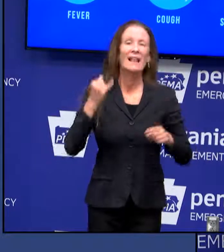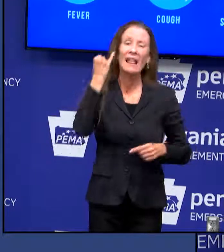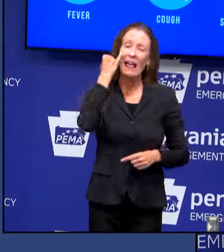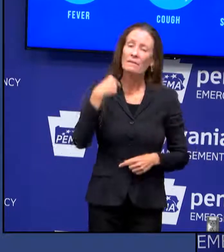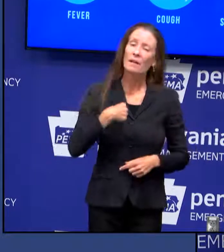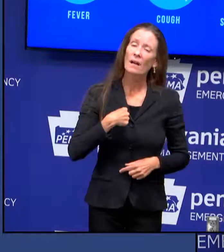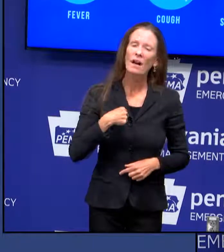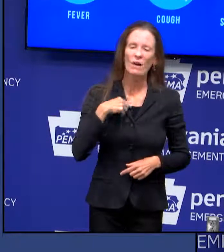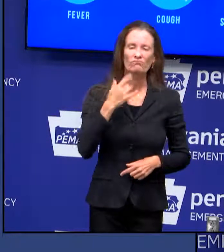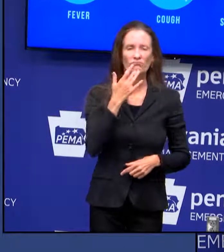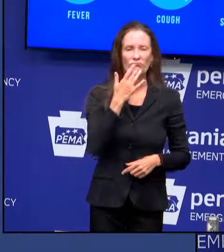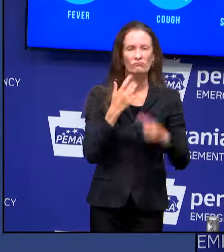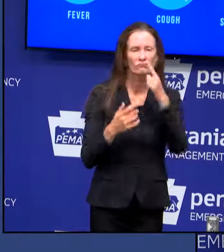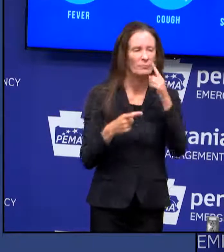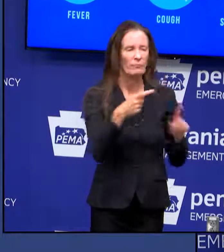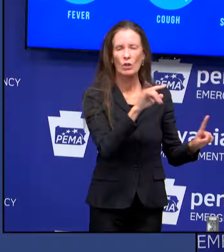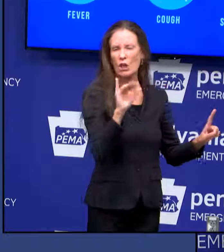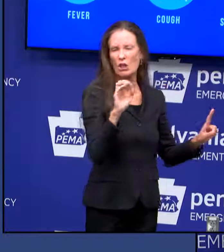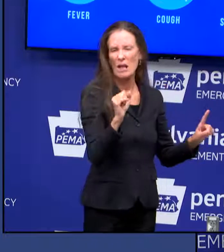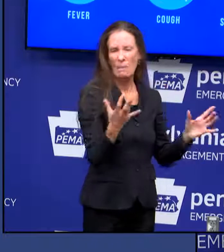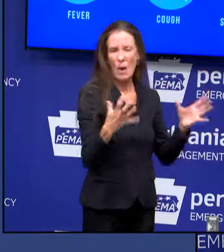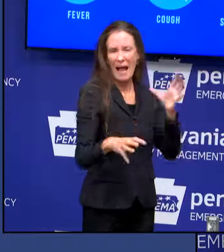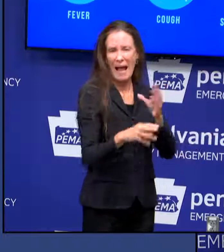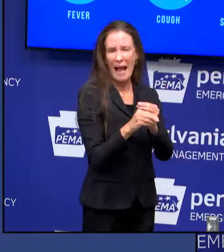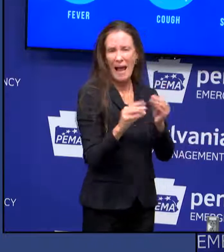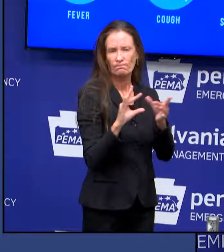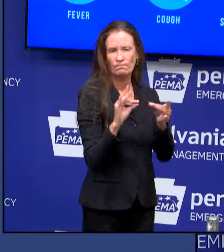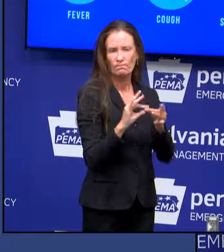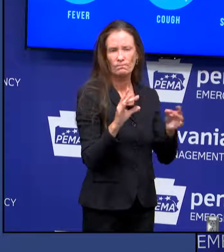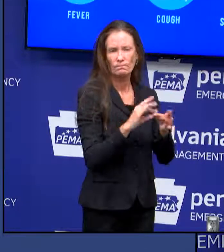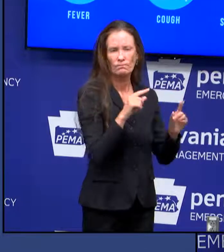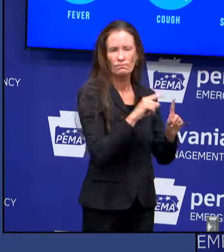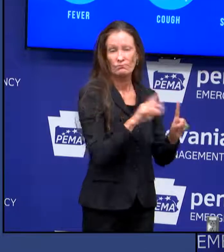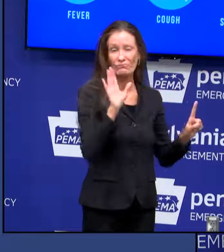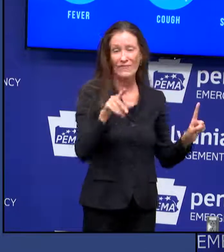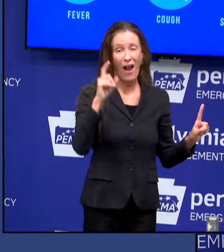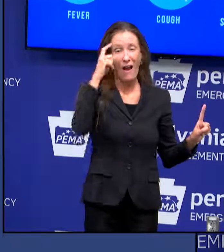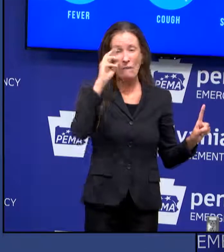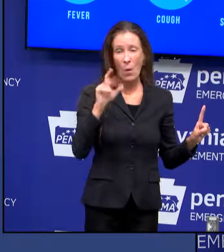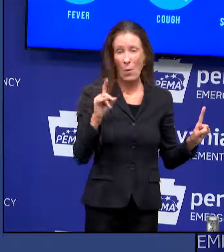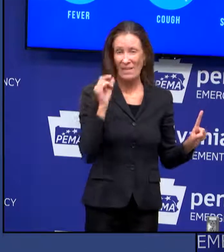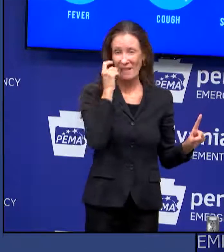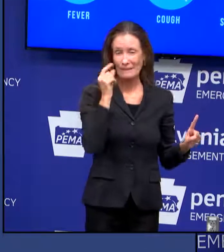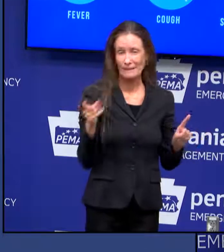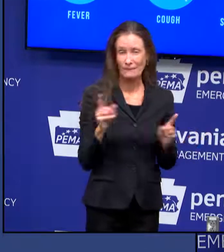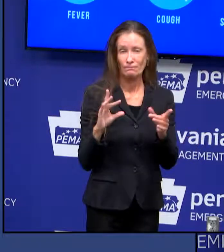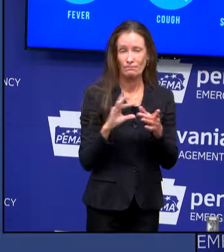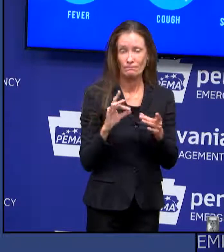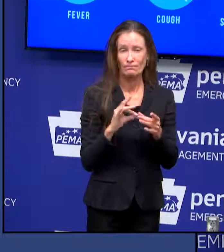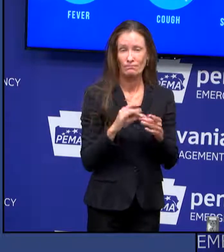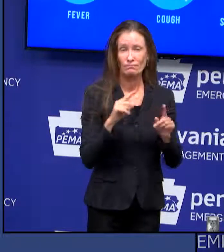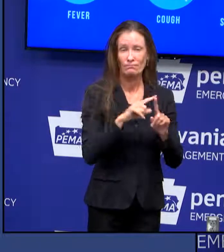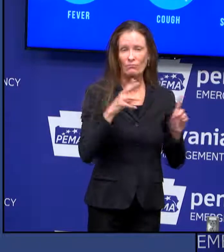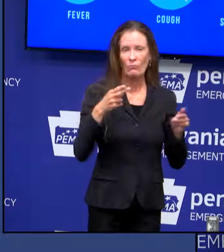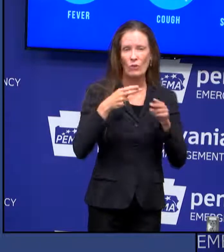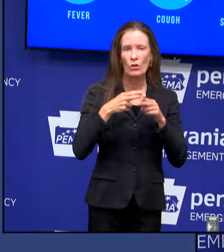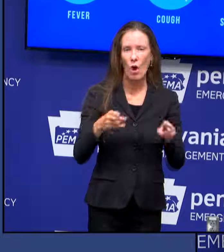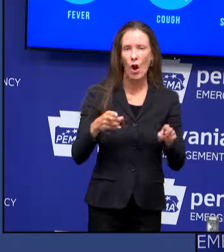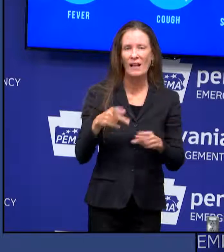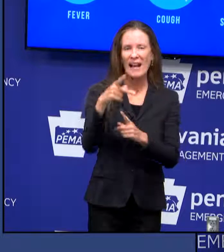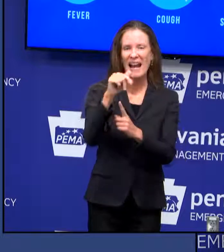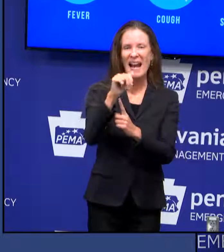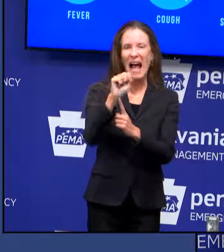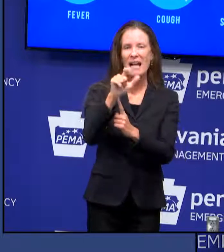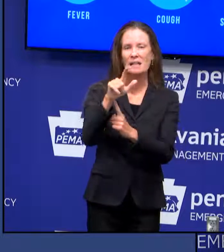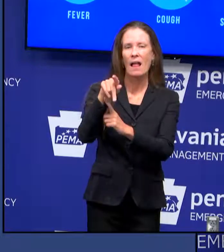governor mentioned, there's varying forms of swabs. So there was nasopharyngeal swab, which is a longer swab initially. Most of the tests were conducted that way. You